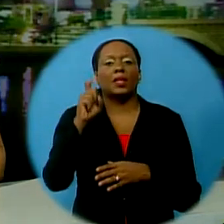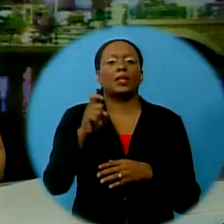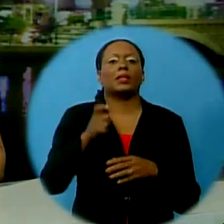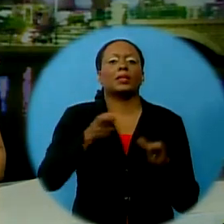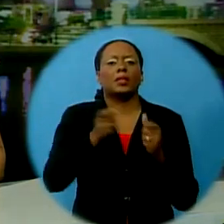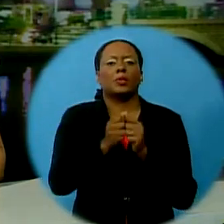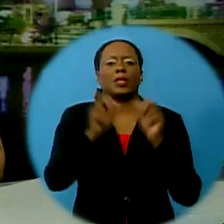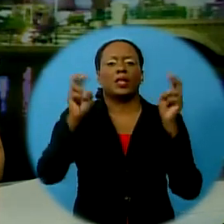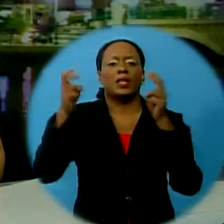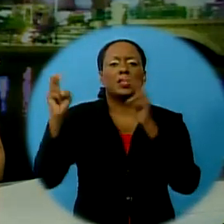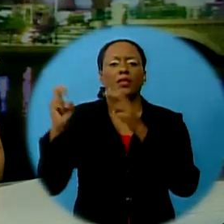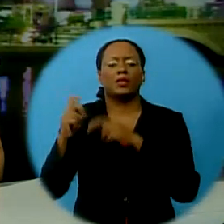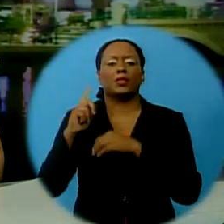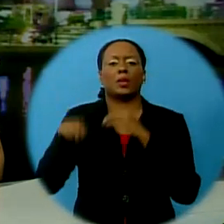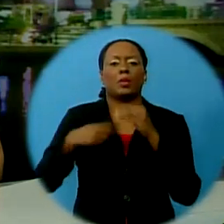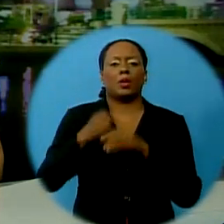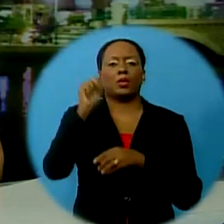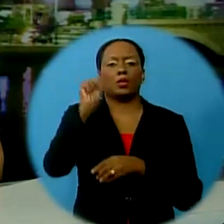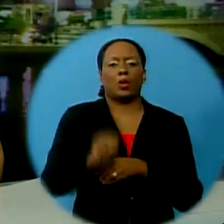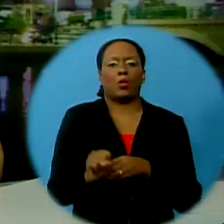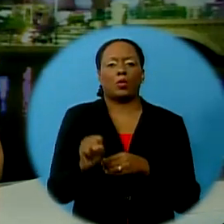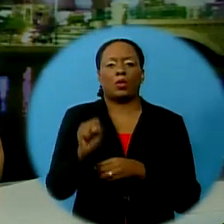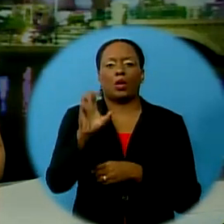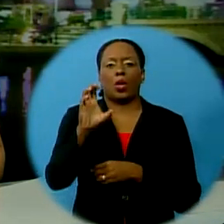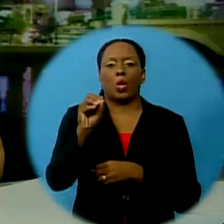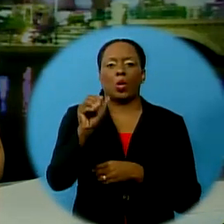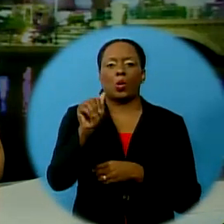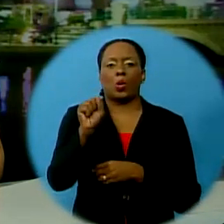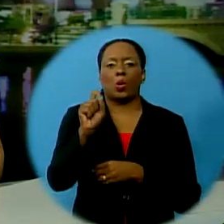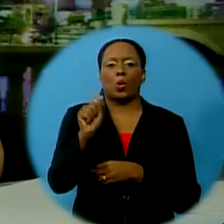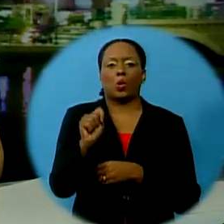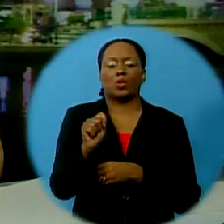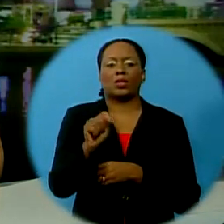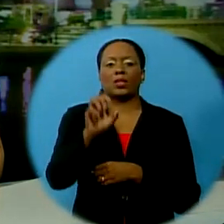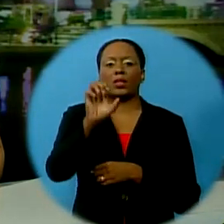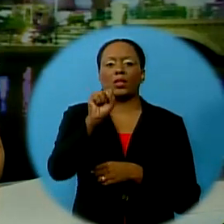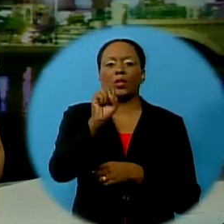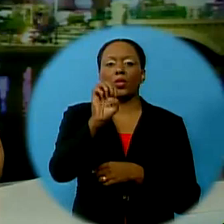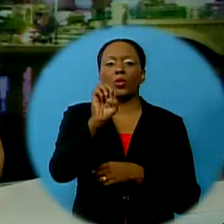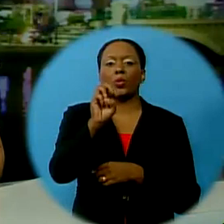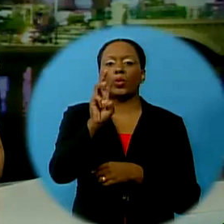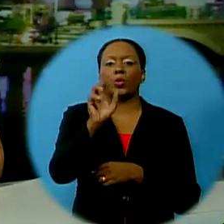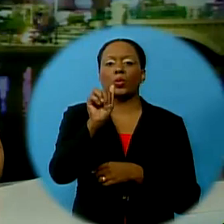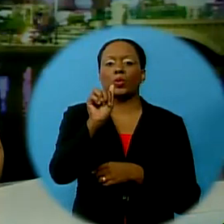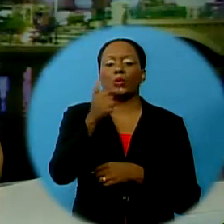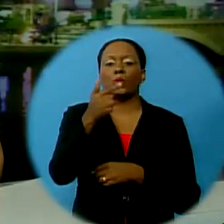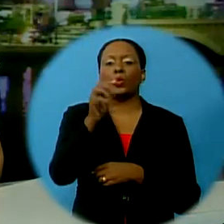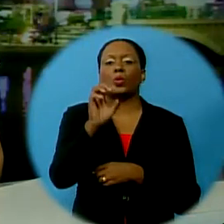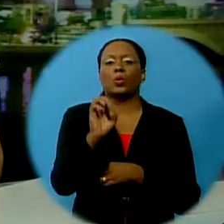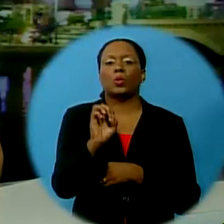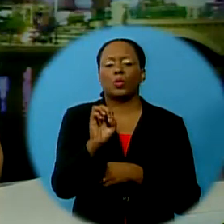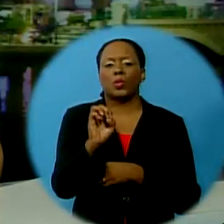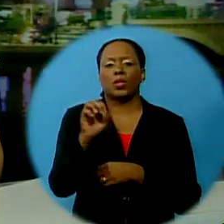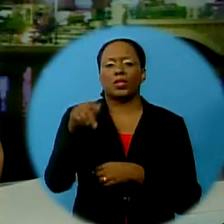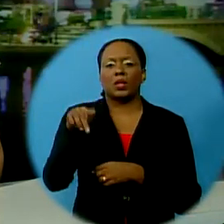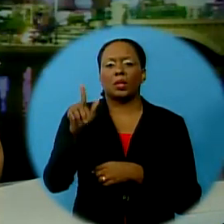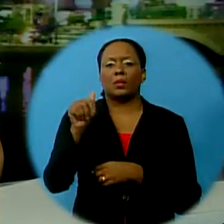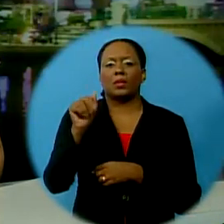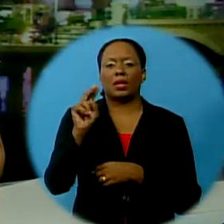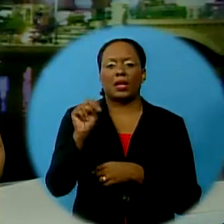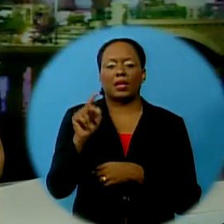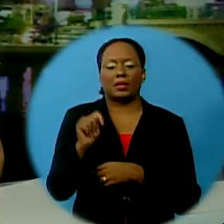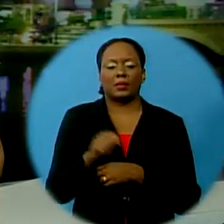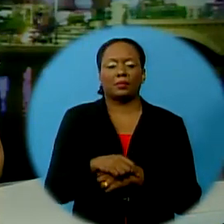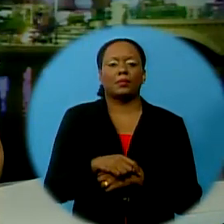issues surrounding the dysfunctional South Coast Sewage Treatment Plant. Opposition leader Mia Motley says that plant has been dysfunctional for more than a